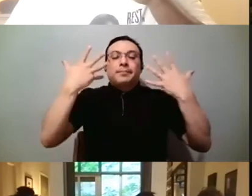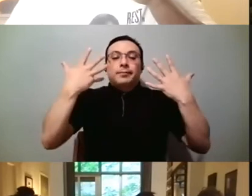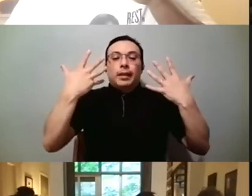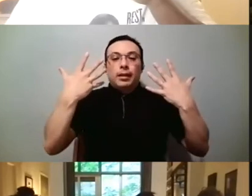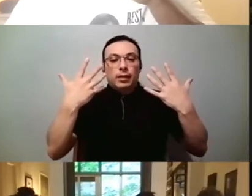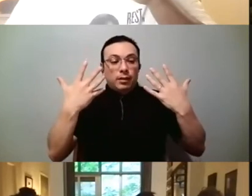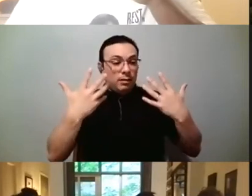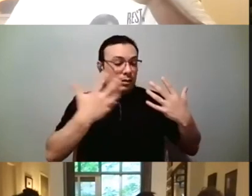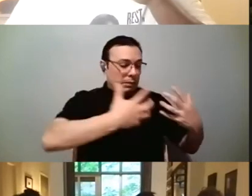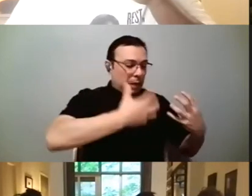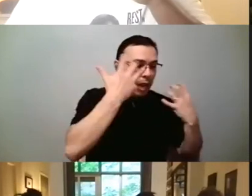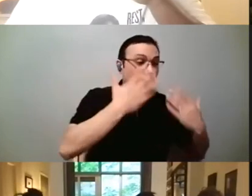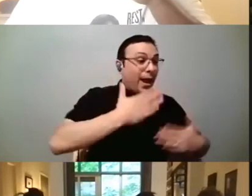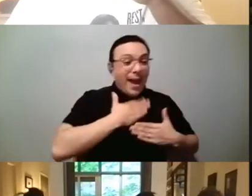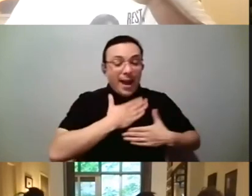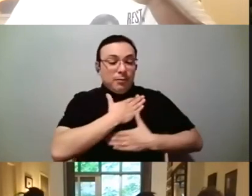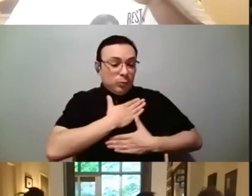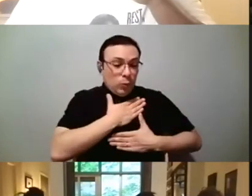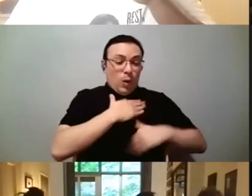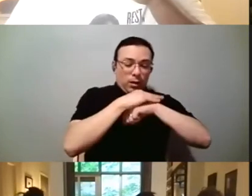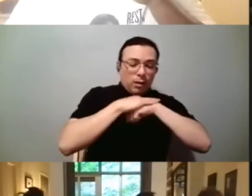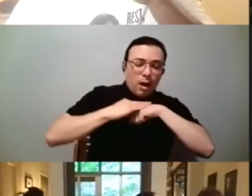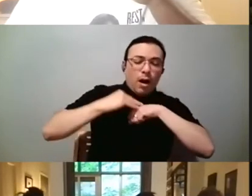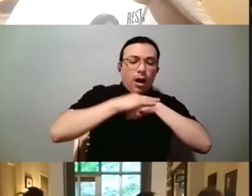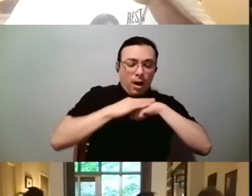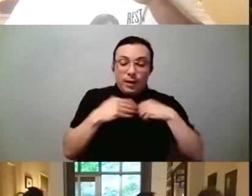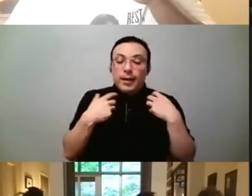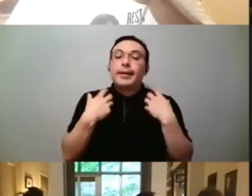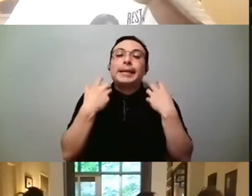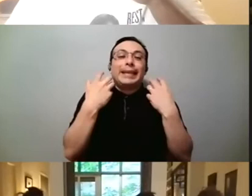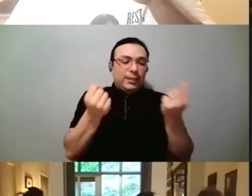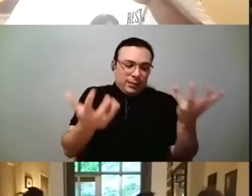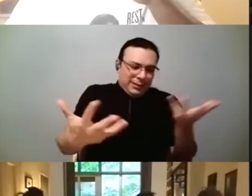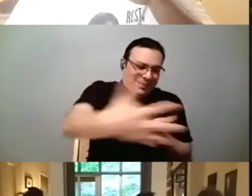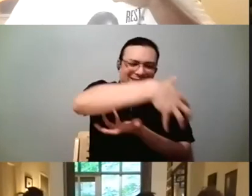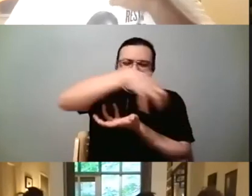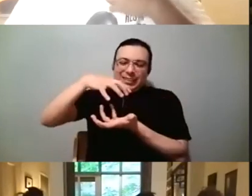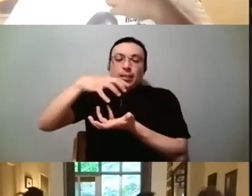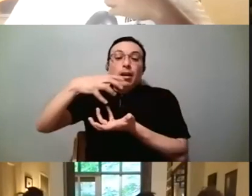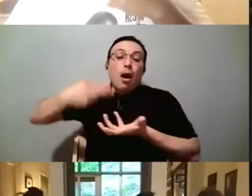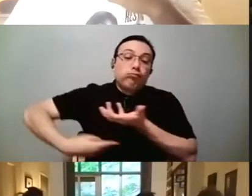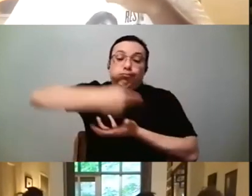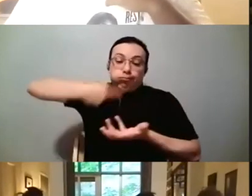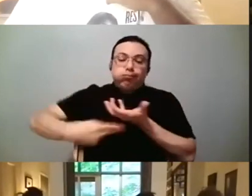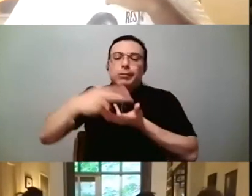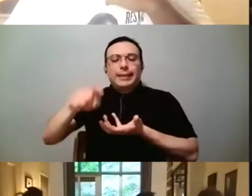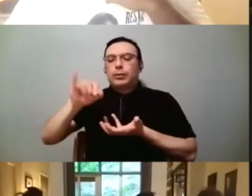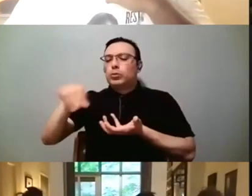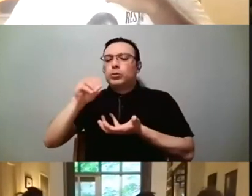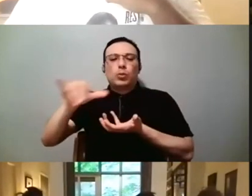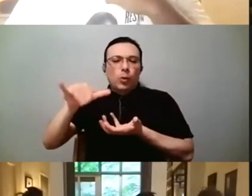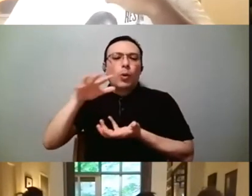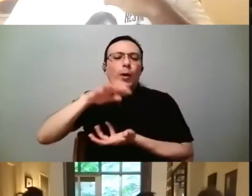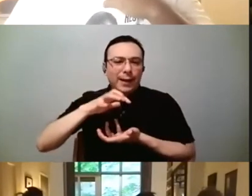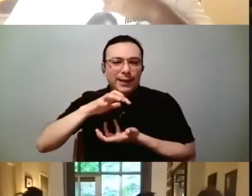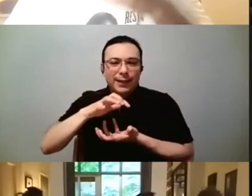which is and comfort, which is and healing, which is I hope what this evening is is also dedicated to doing, and that was over